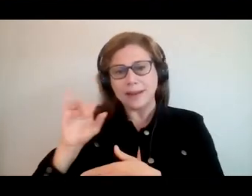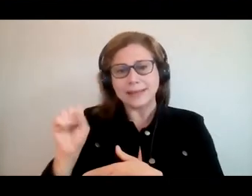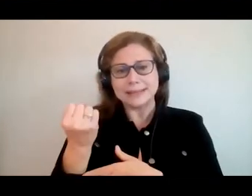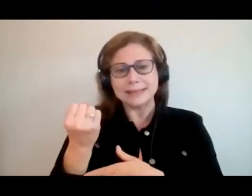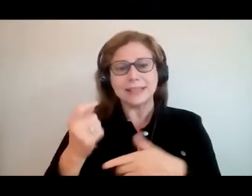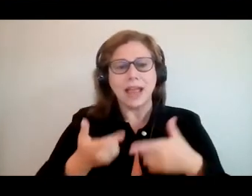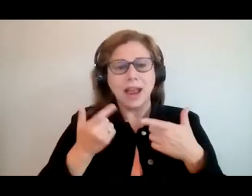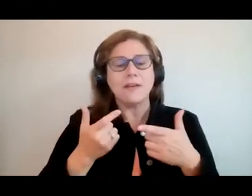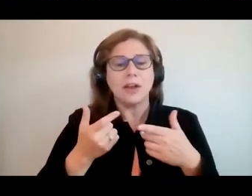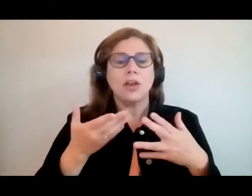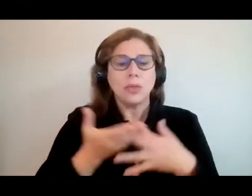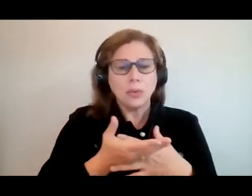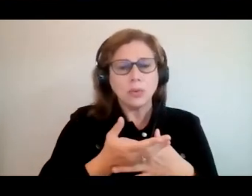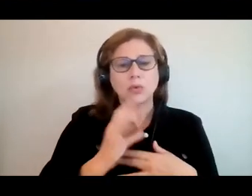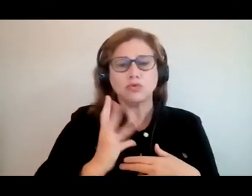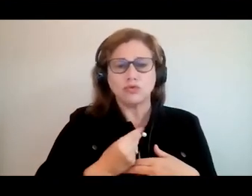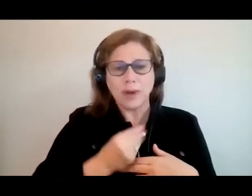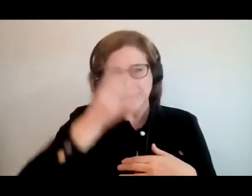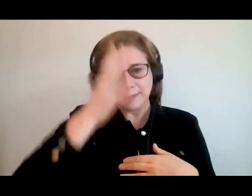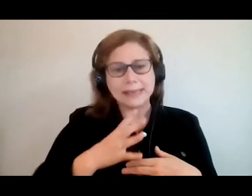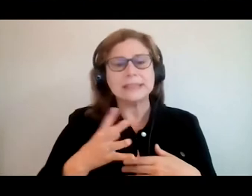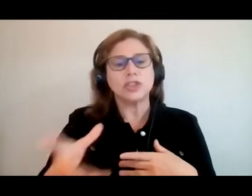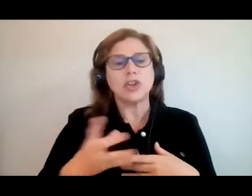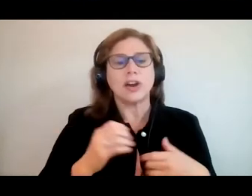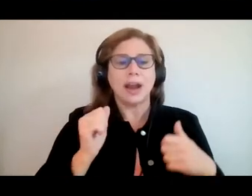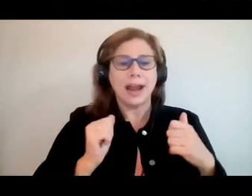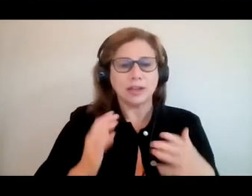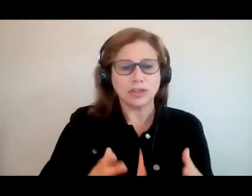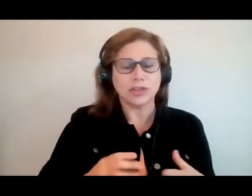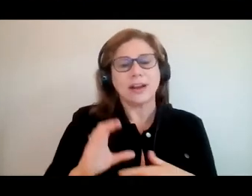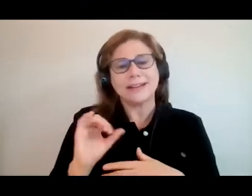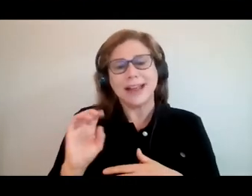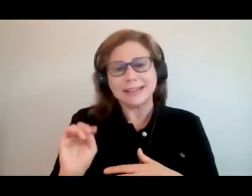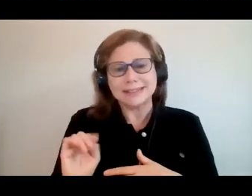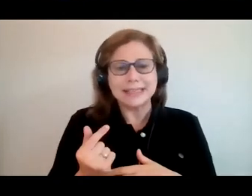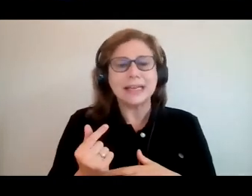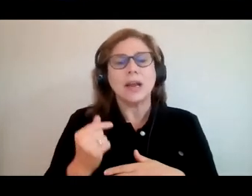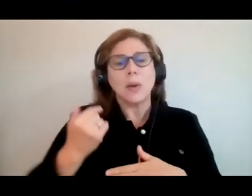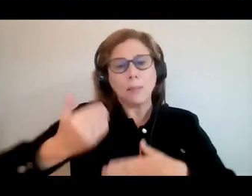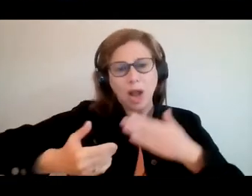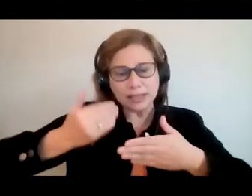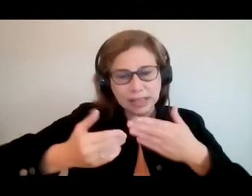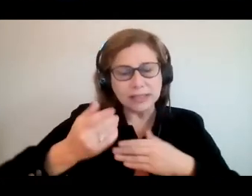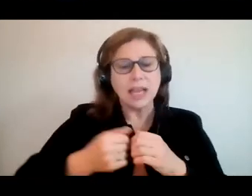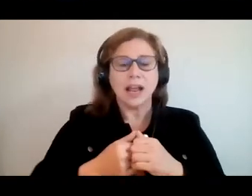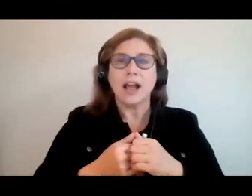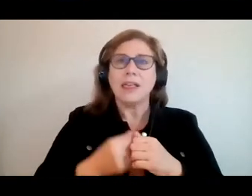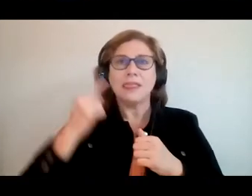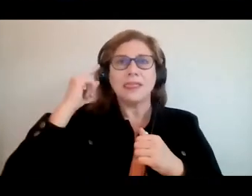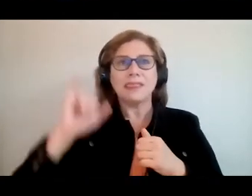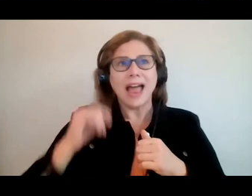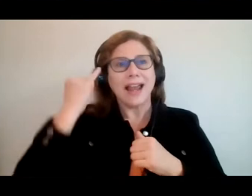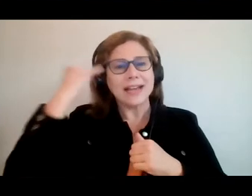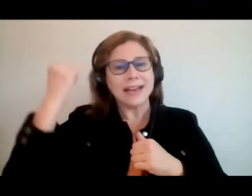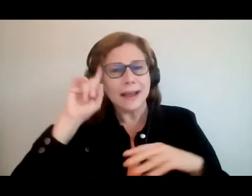with transmasculine actors and through a casting and audition process came, you know, quite early on, you know,